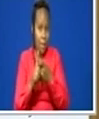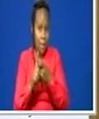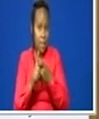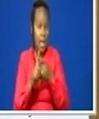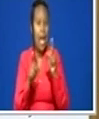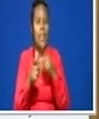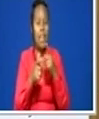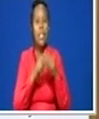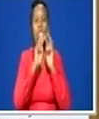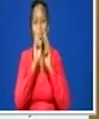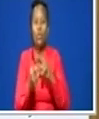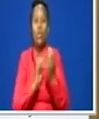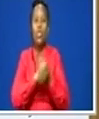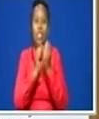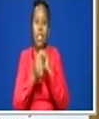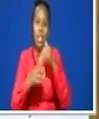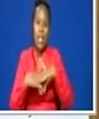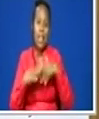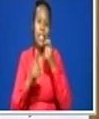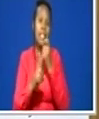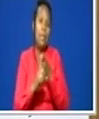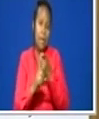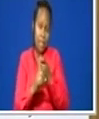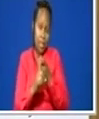respond to changes in the temperature or